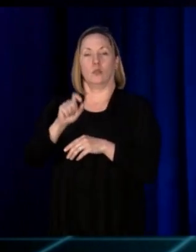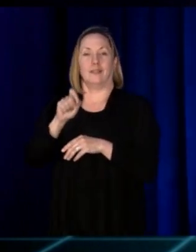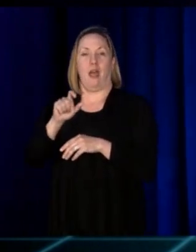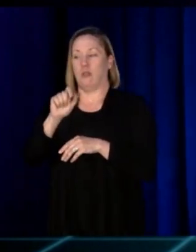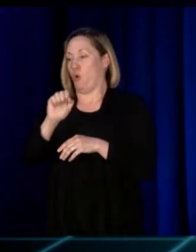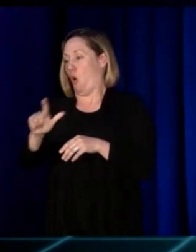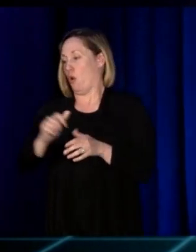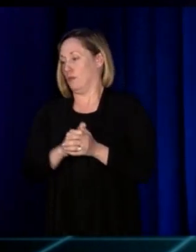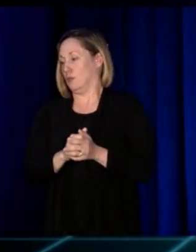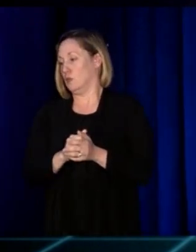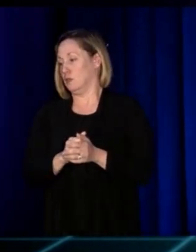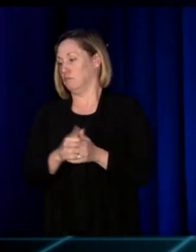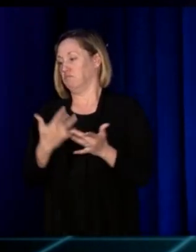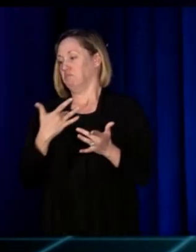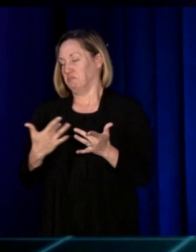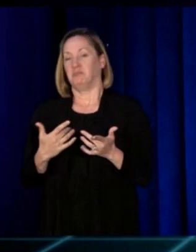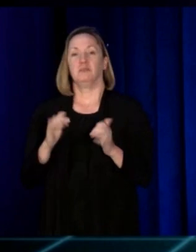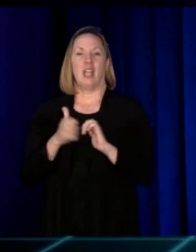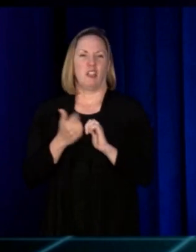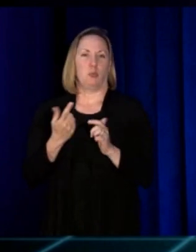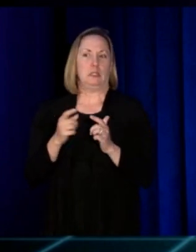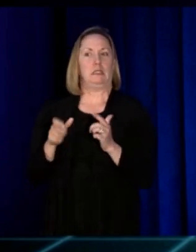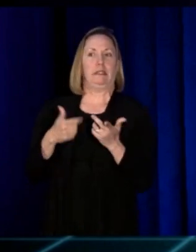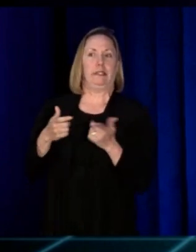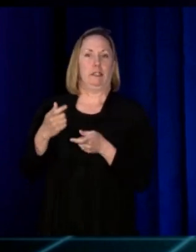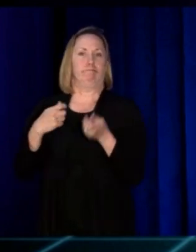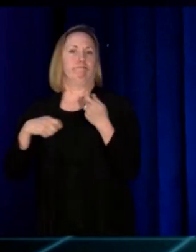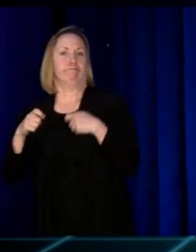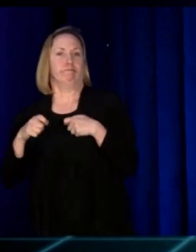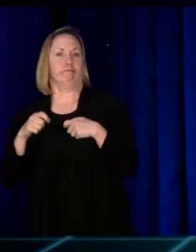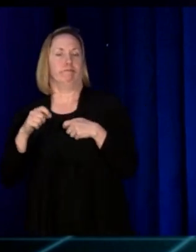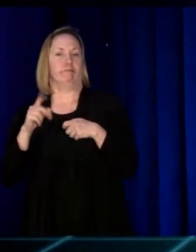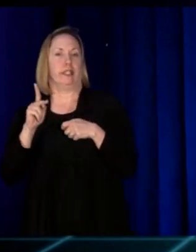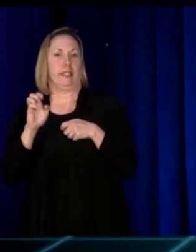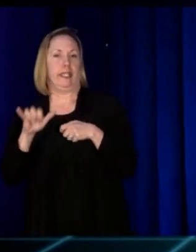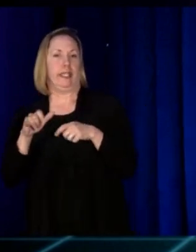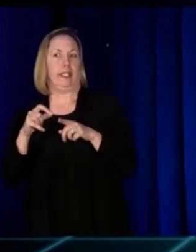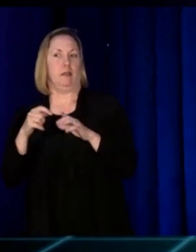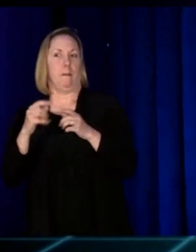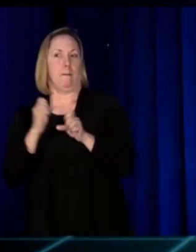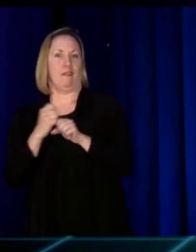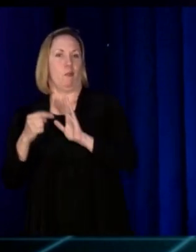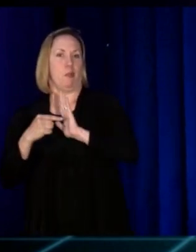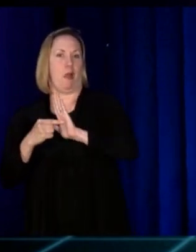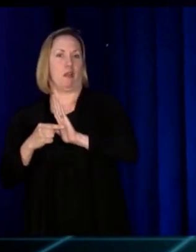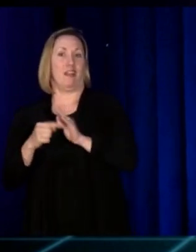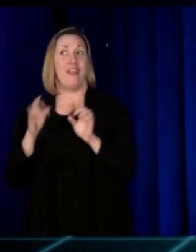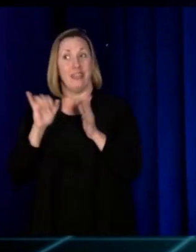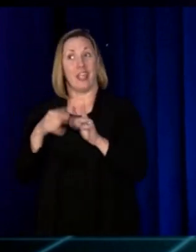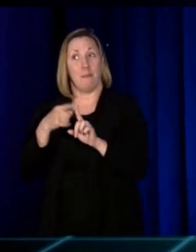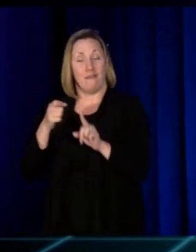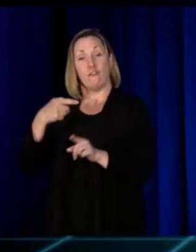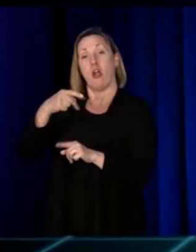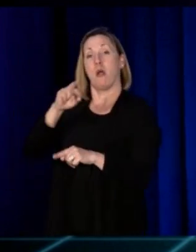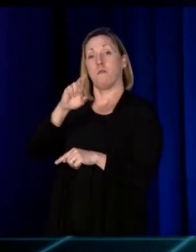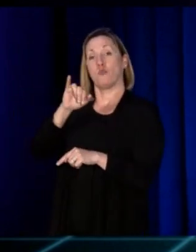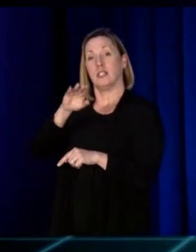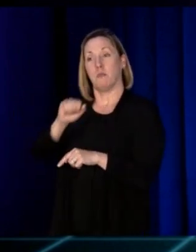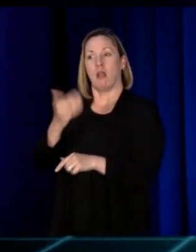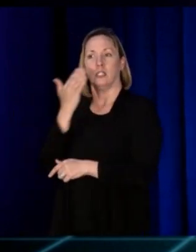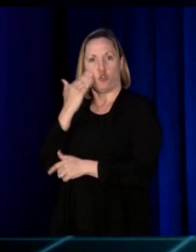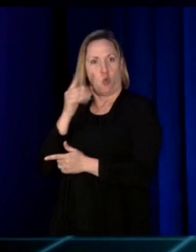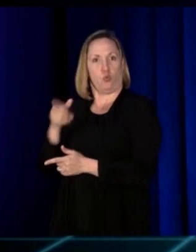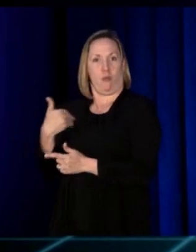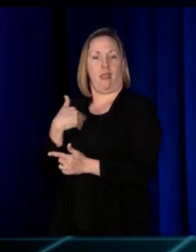you would see a surrogate key named for a model. And again, this could come from Prisma because Prisma knows we have a post and it knows